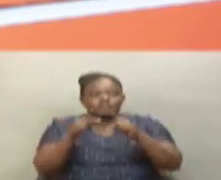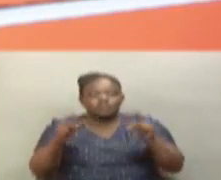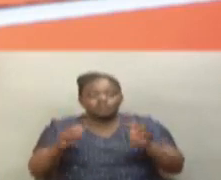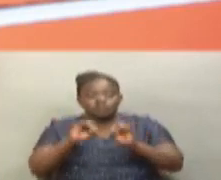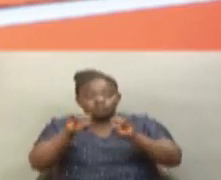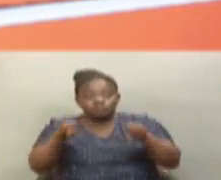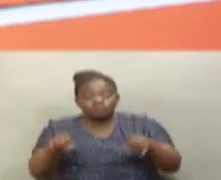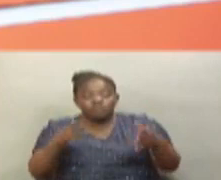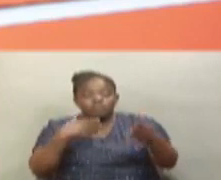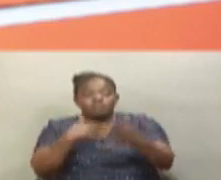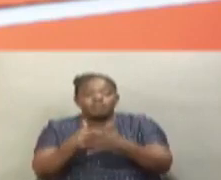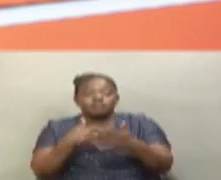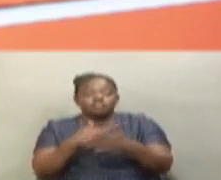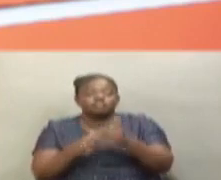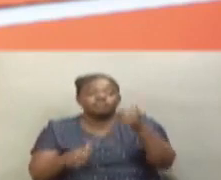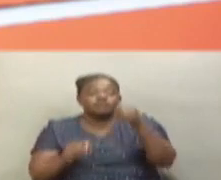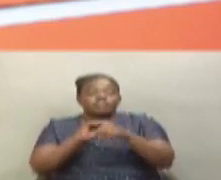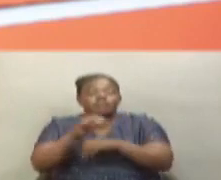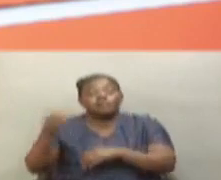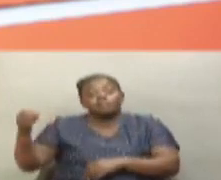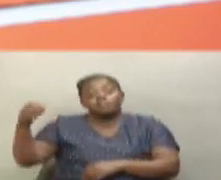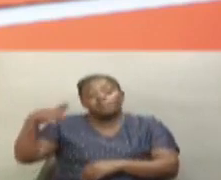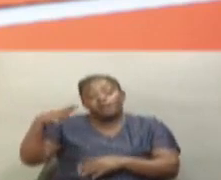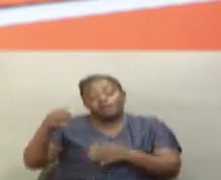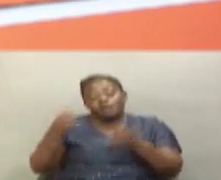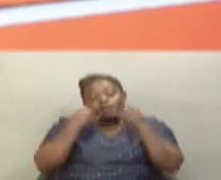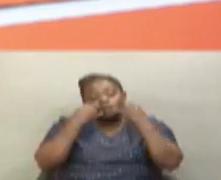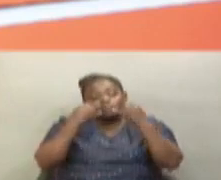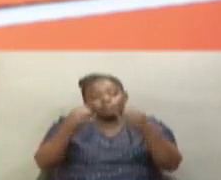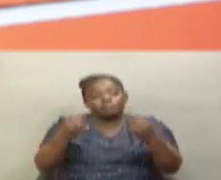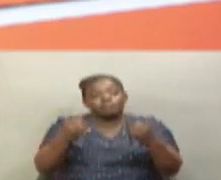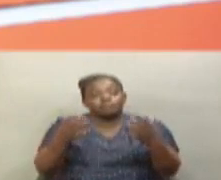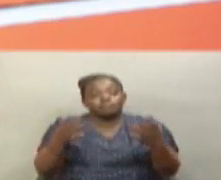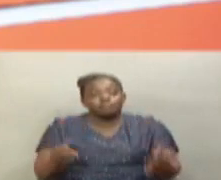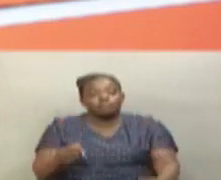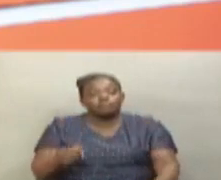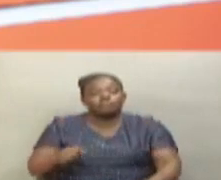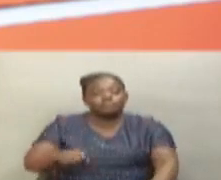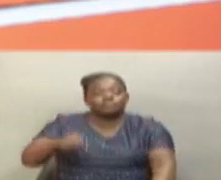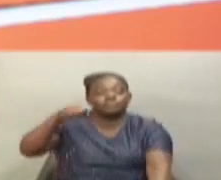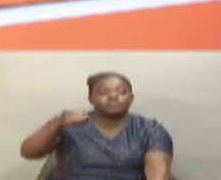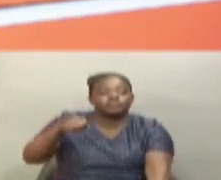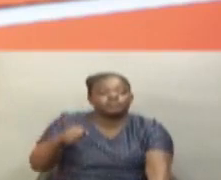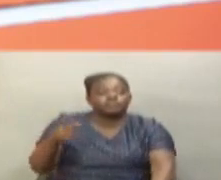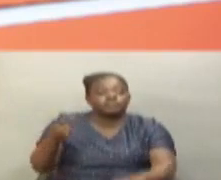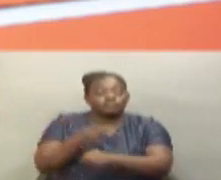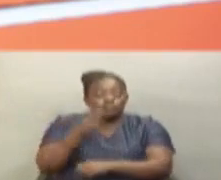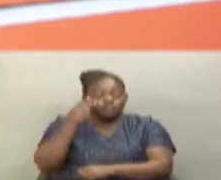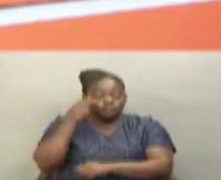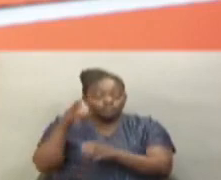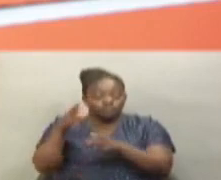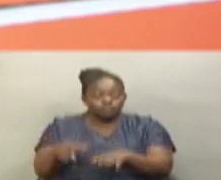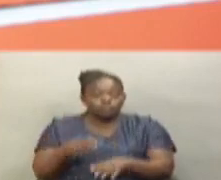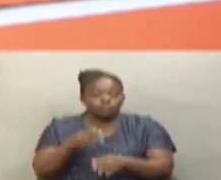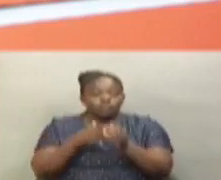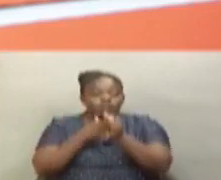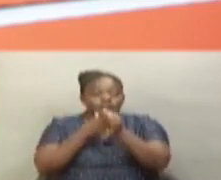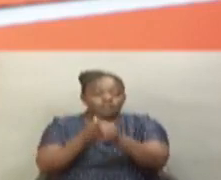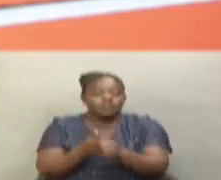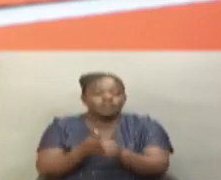okugezesa ebyuma ebikola amasannyalaze. Bino bitegezeddwa abakulu okuva mu kampuni ya Vision Group